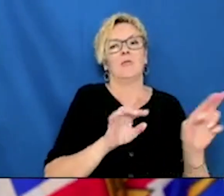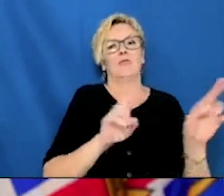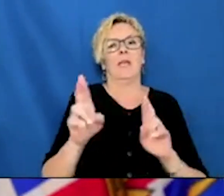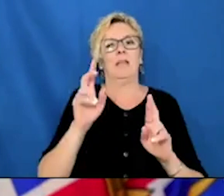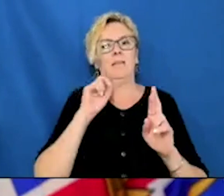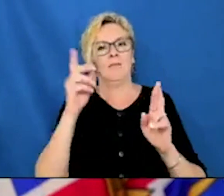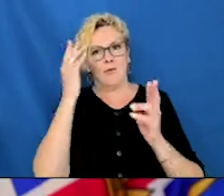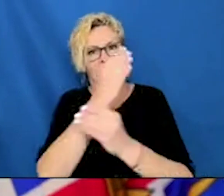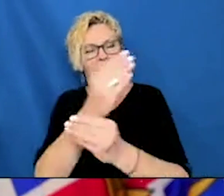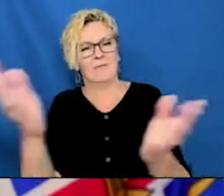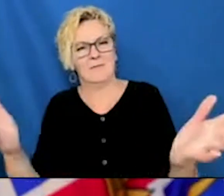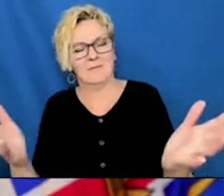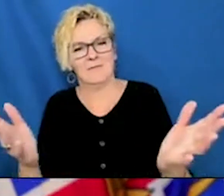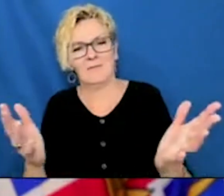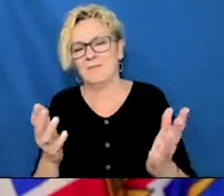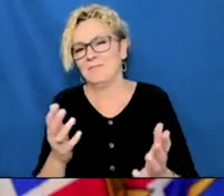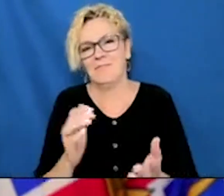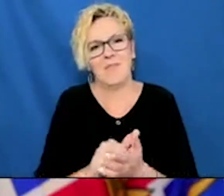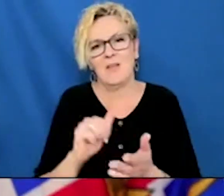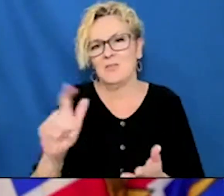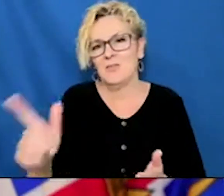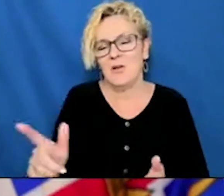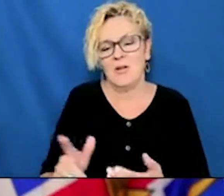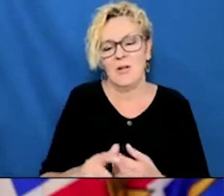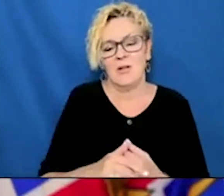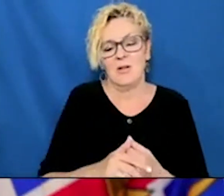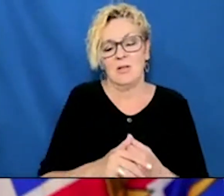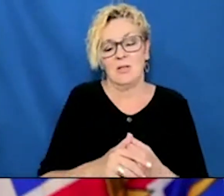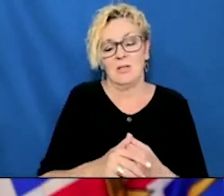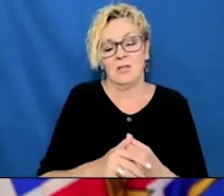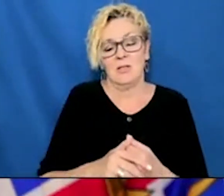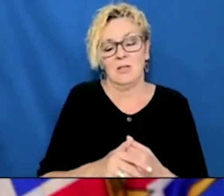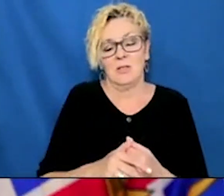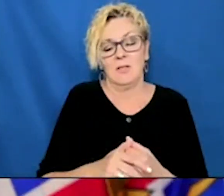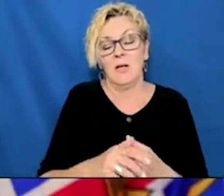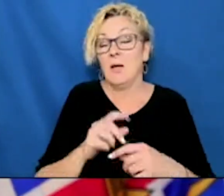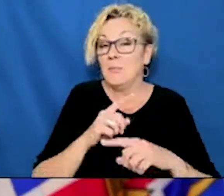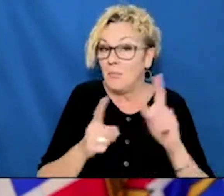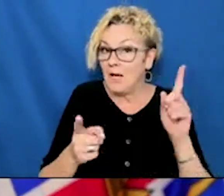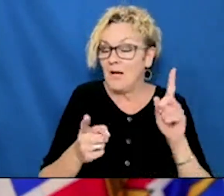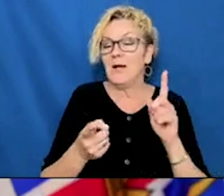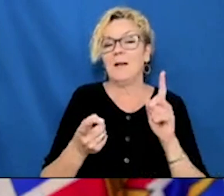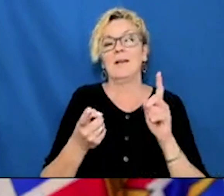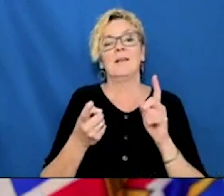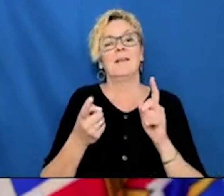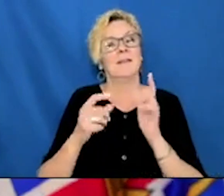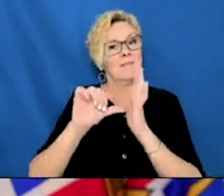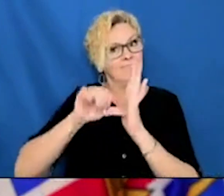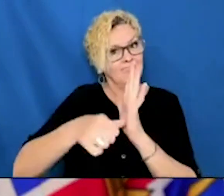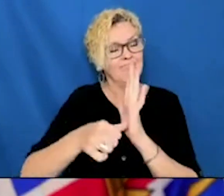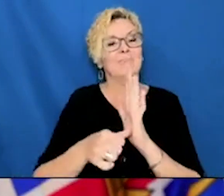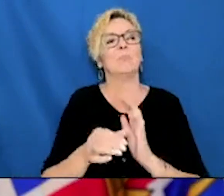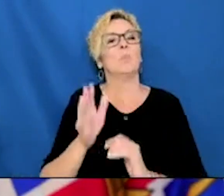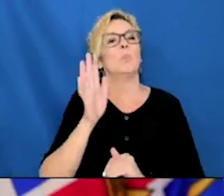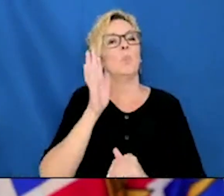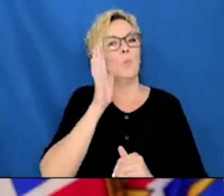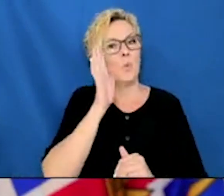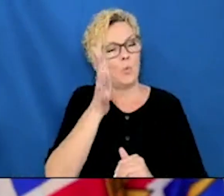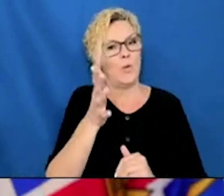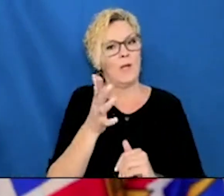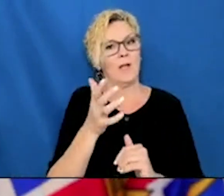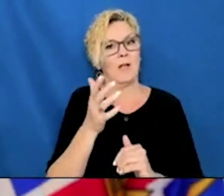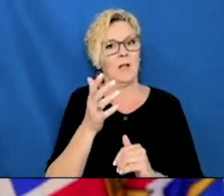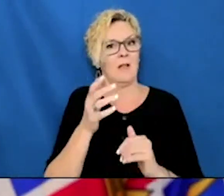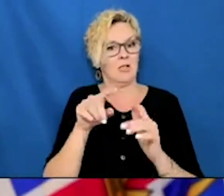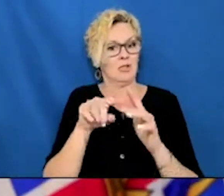last month, 6 weeks, we now can go down to a smaller geographic area, and those maps will be posted on